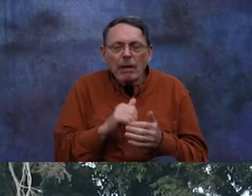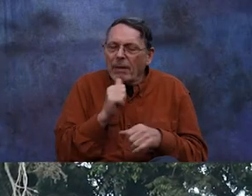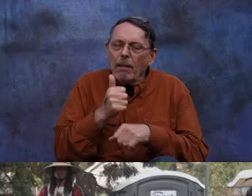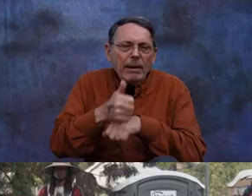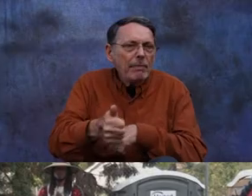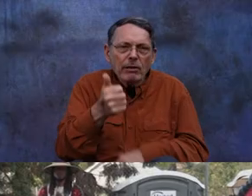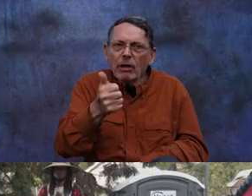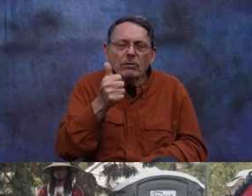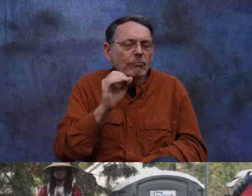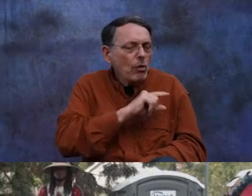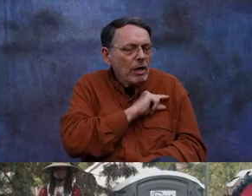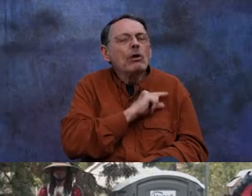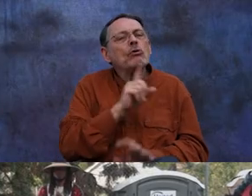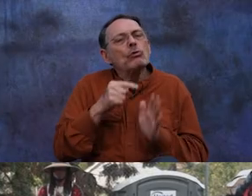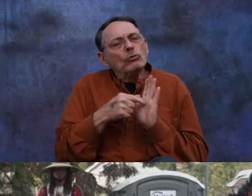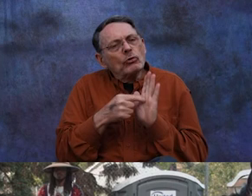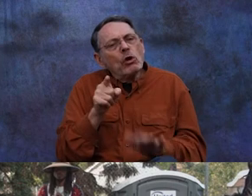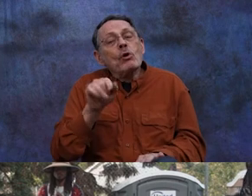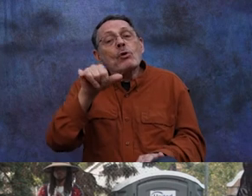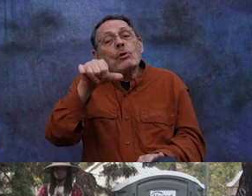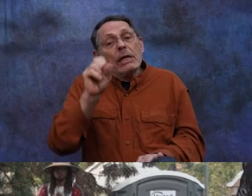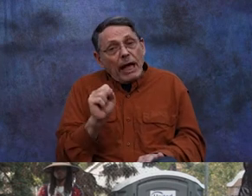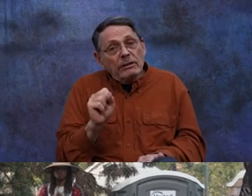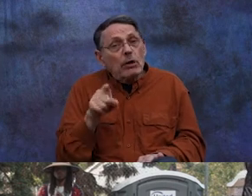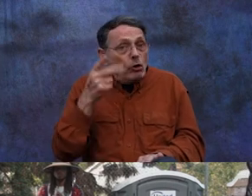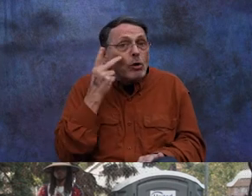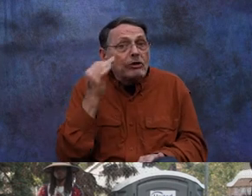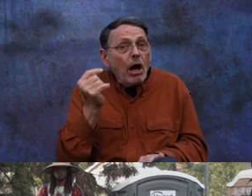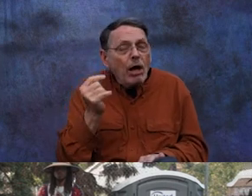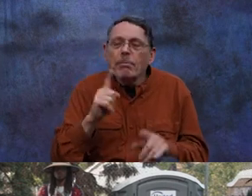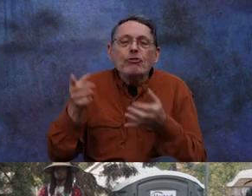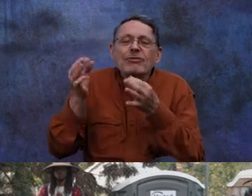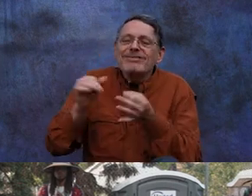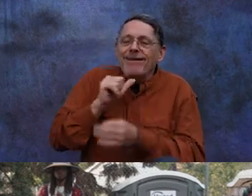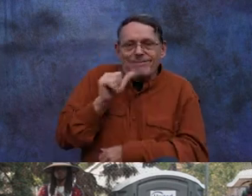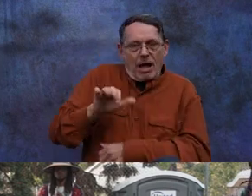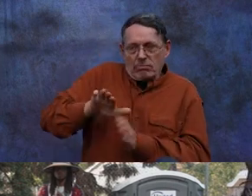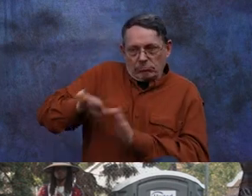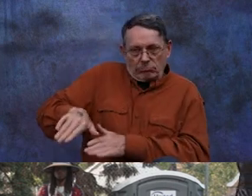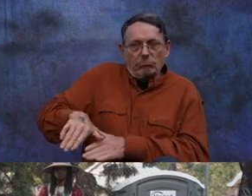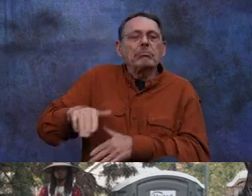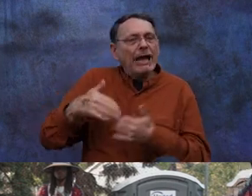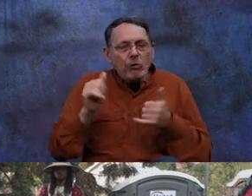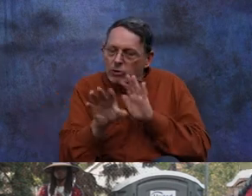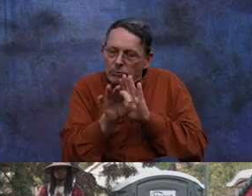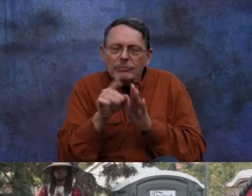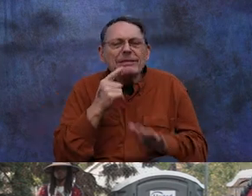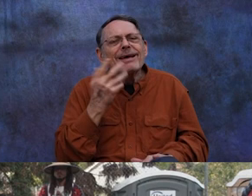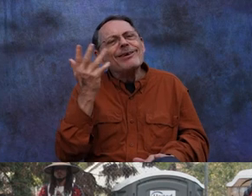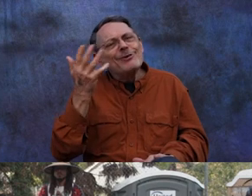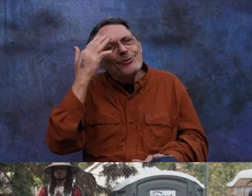blame, just to show you that, yes, you saw it, but you chose not to. And now you can choose to say, you know